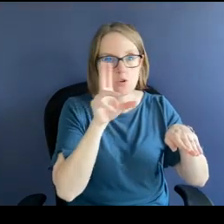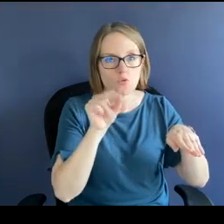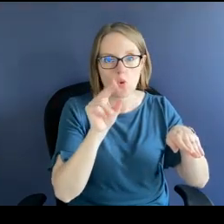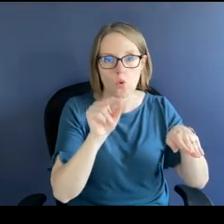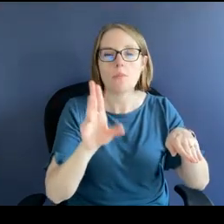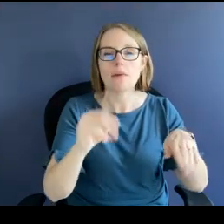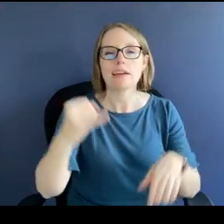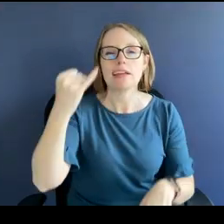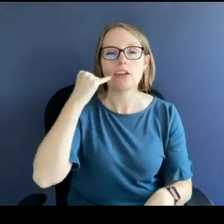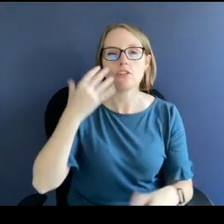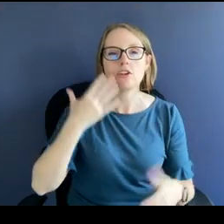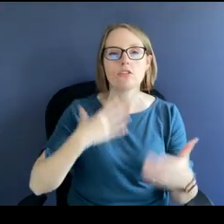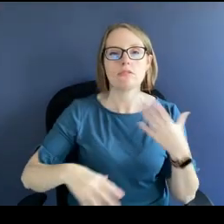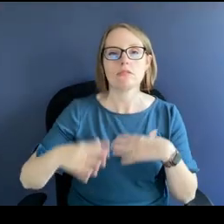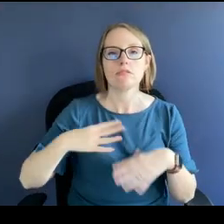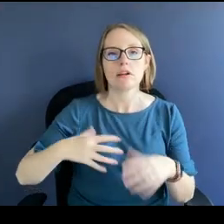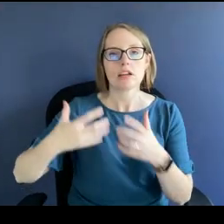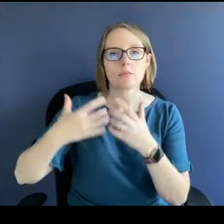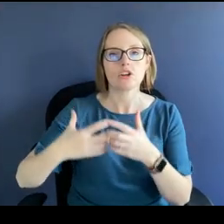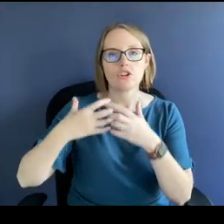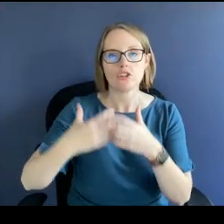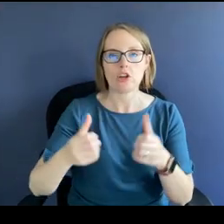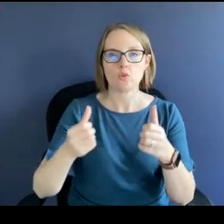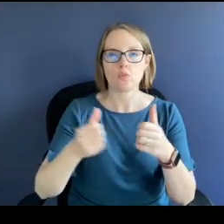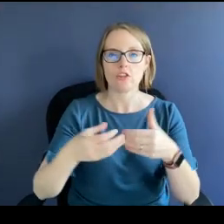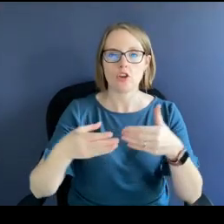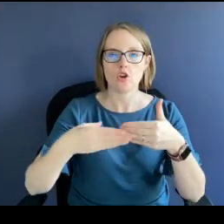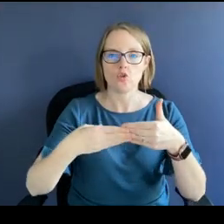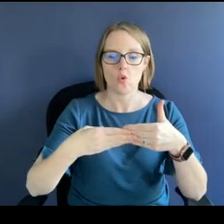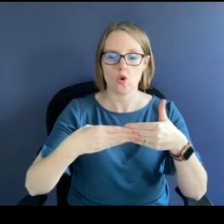washing machines are preferred.